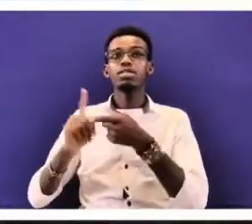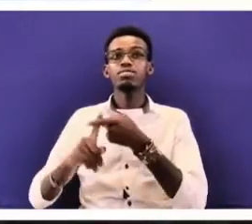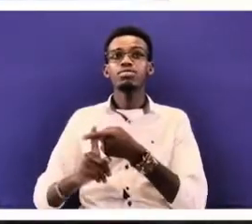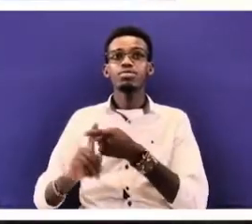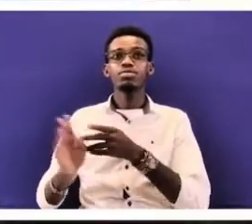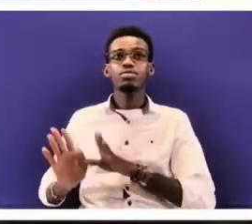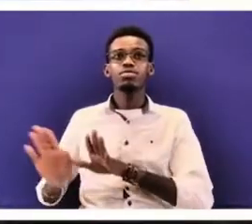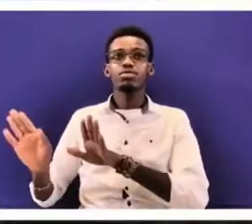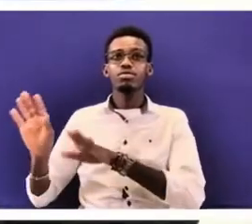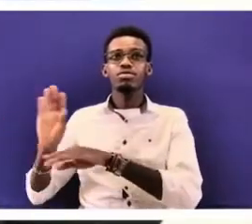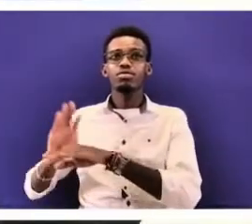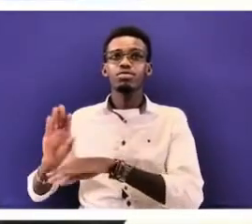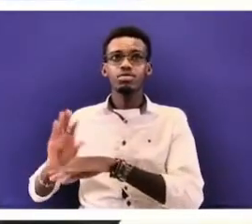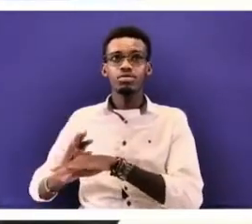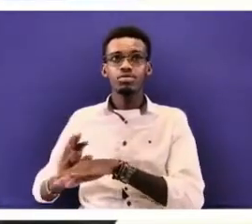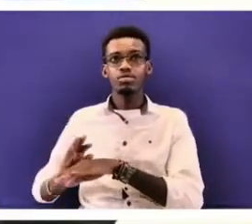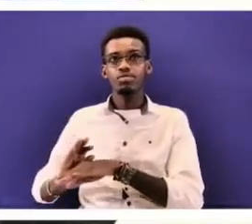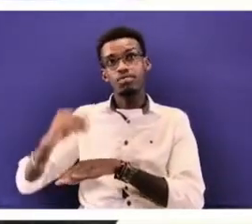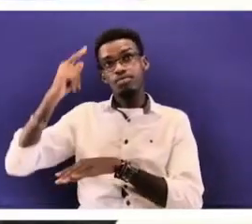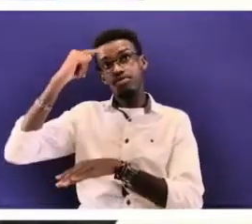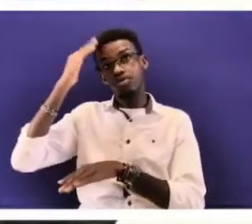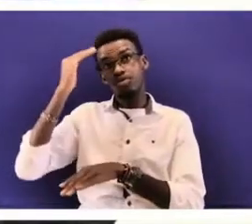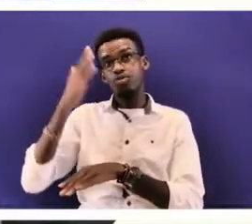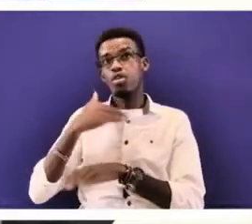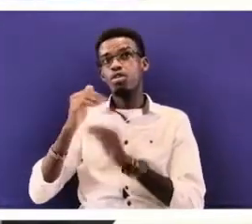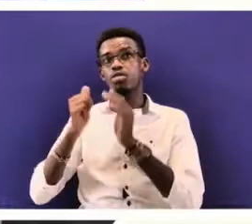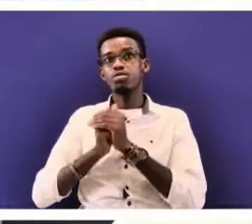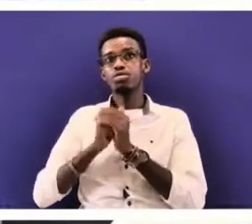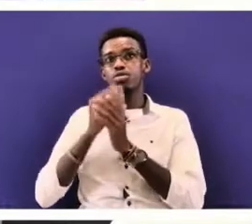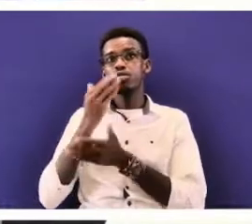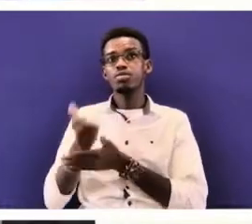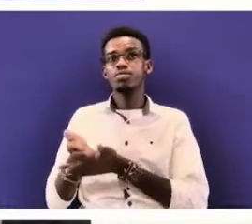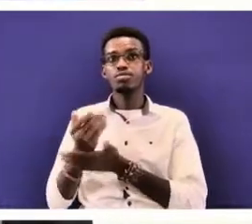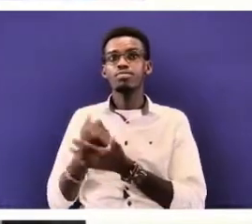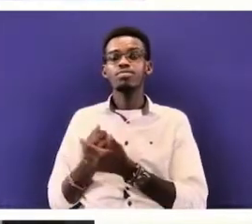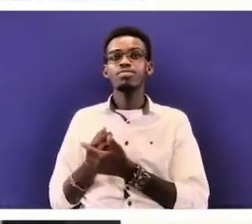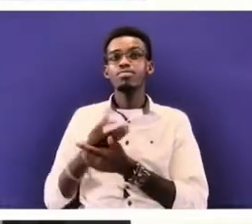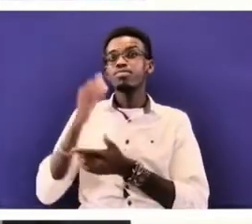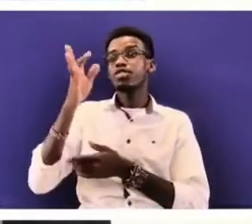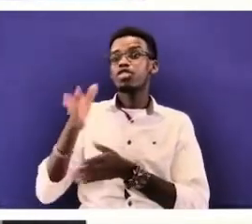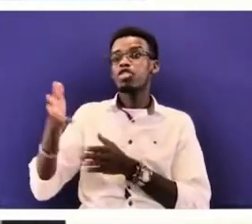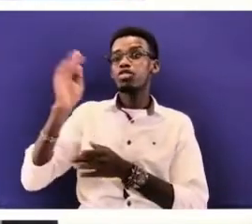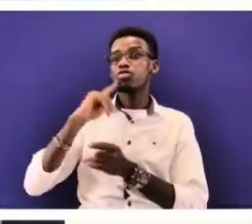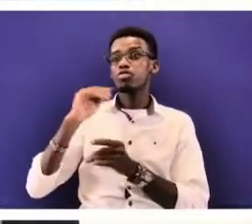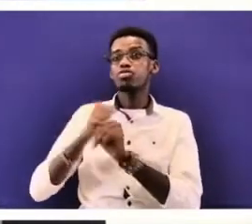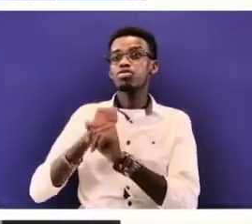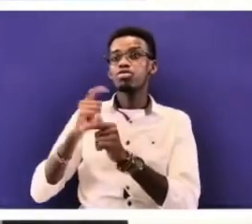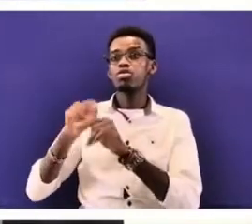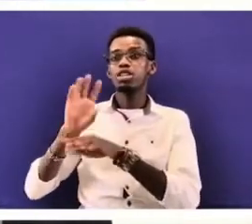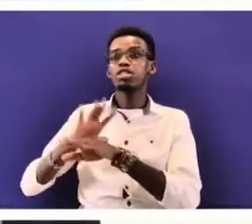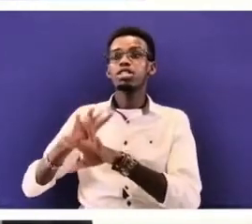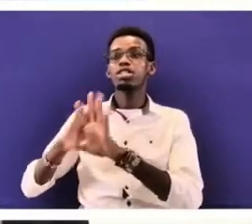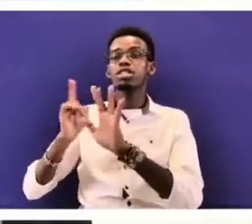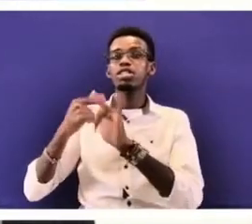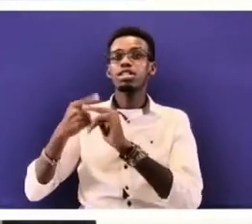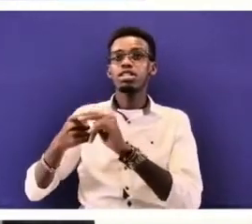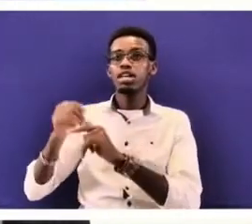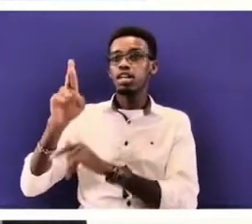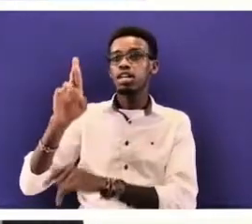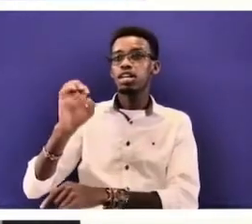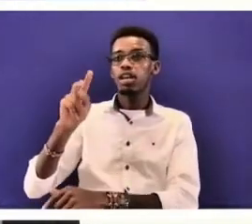leave this church because we no longer want you here. If God did this to the church in